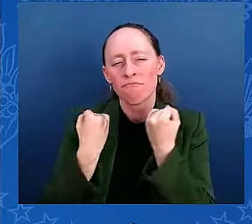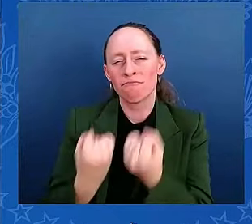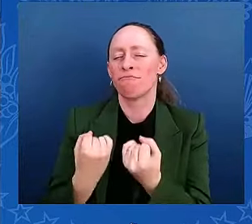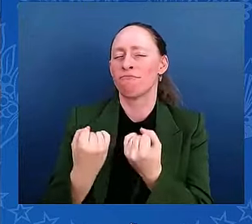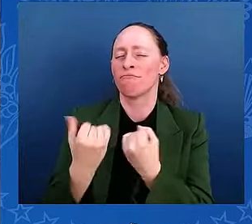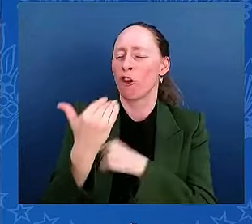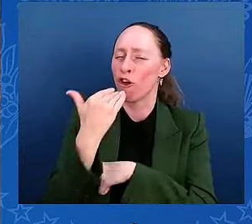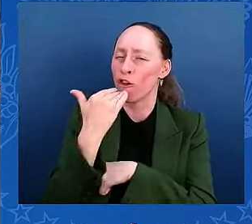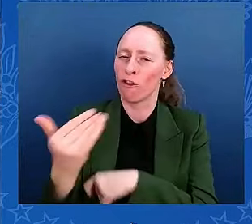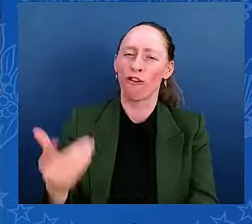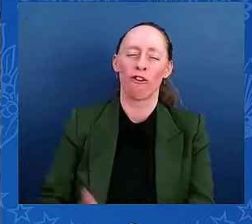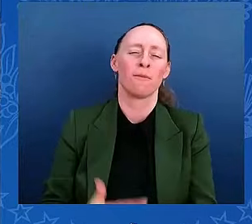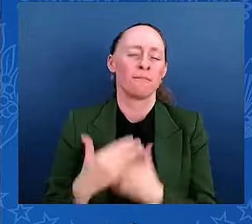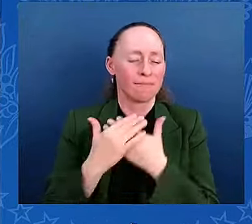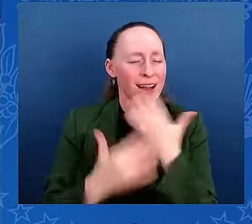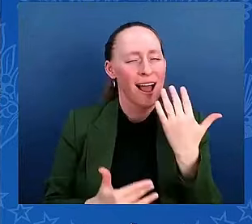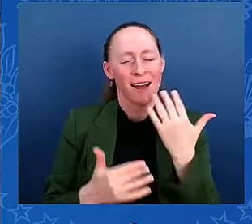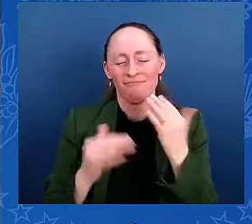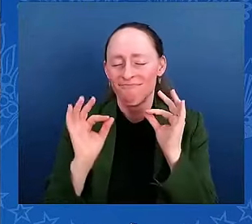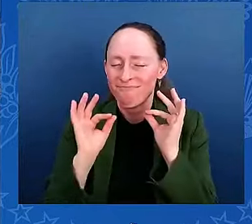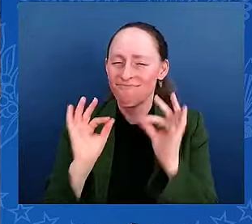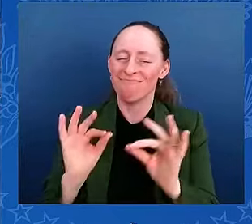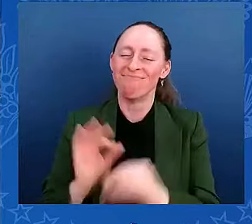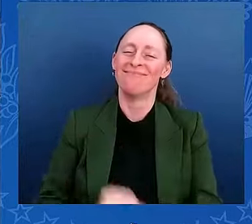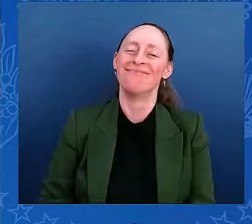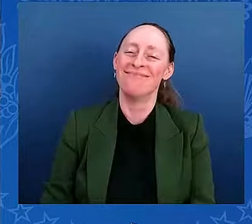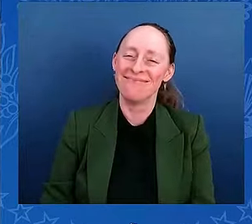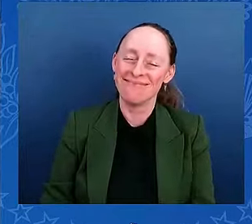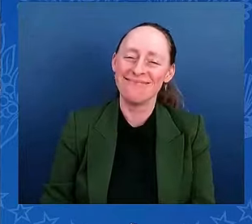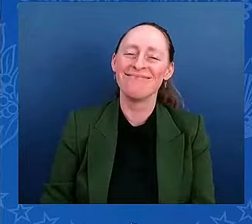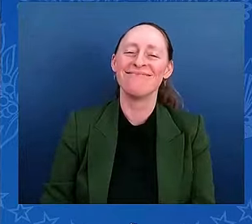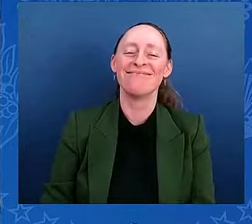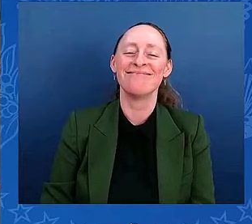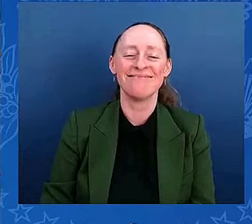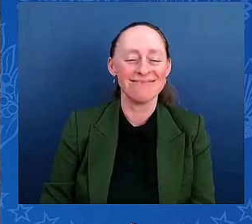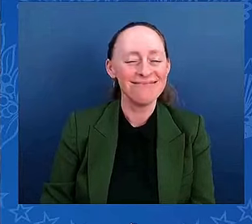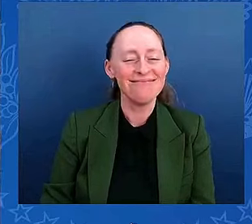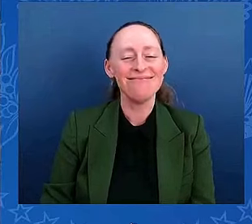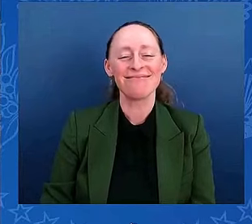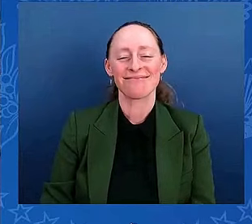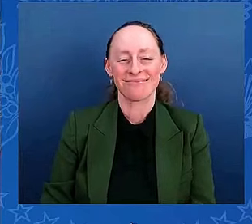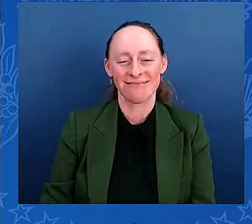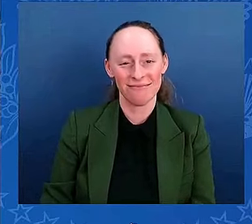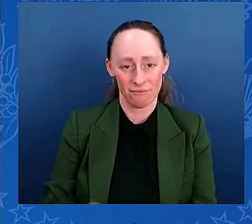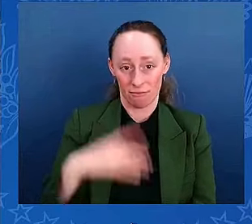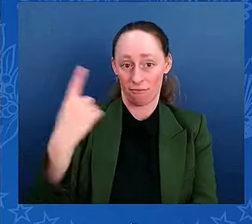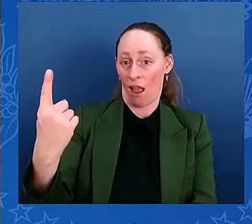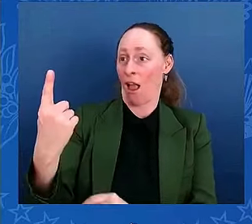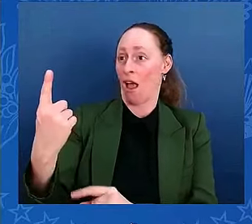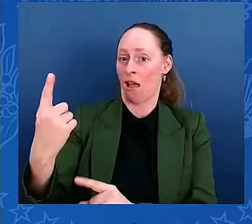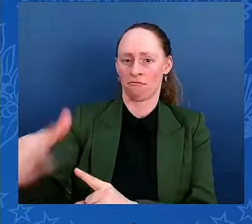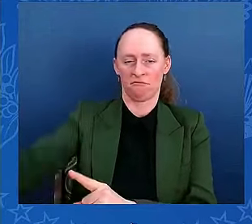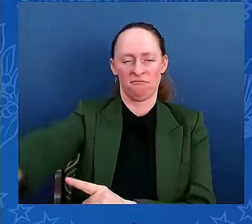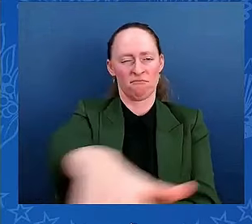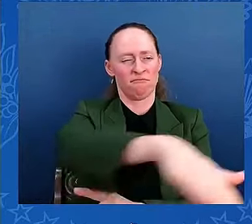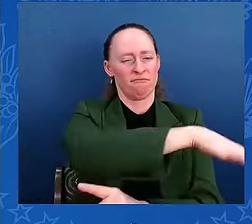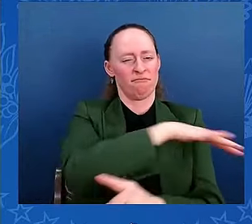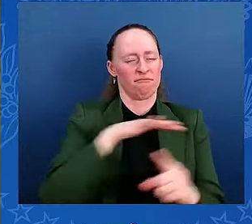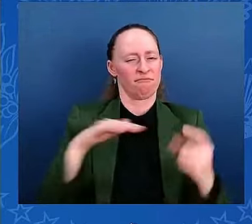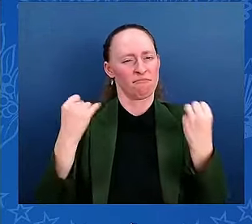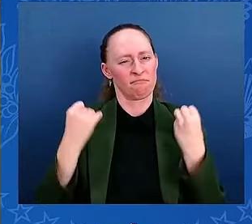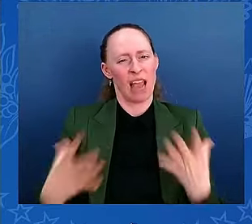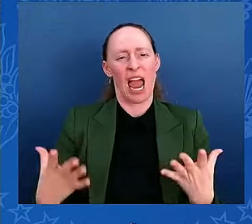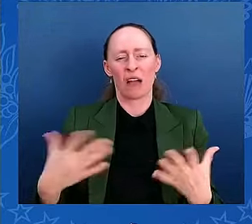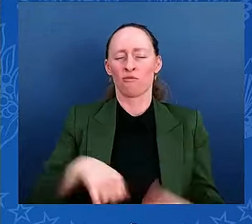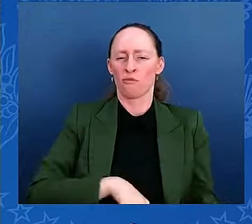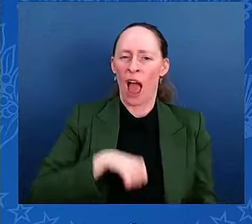He was part of a proud, proud heritage of Italian Americans, enrich every part of American life, entrepreneurs, educators, scientists,